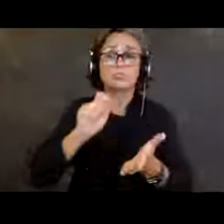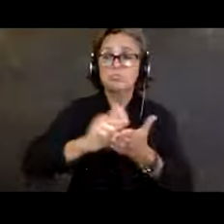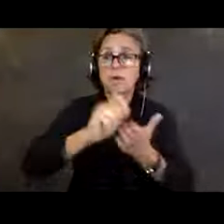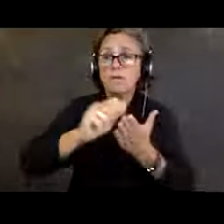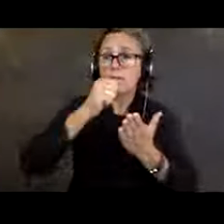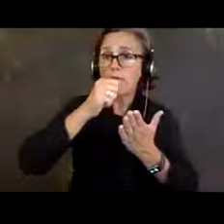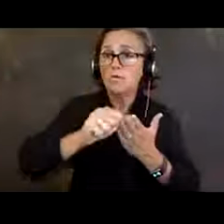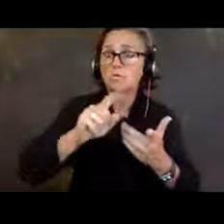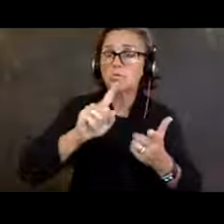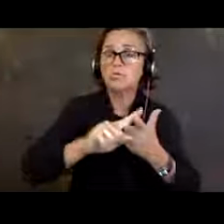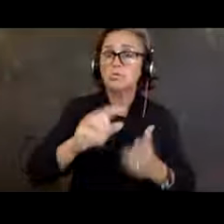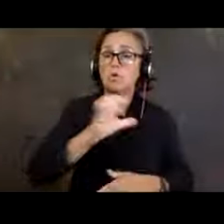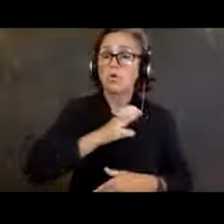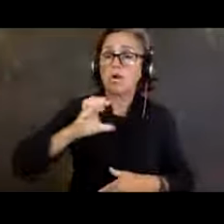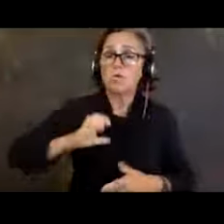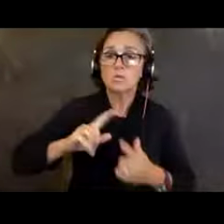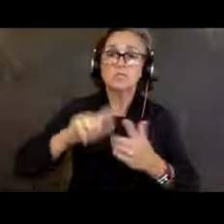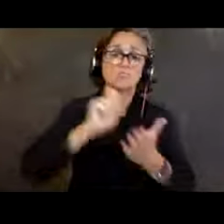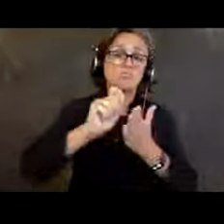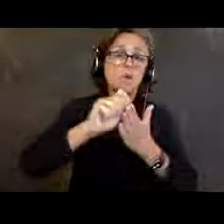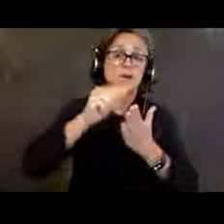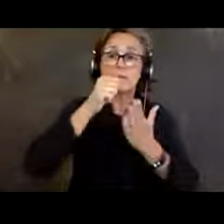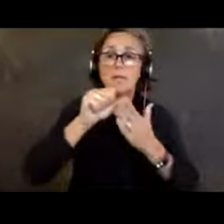Education, standing up for friends.